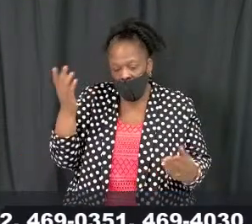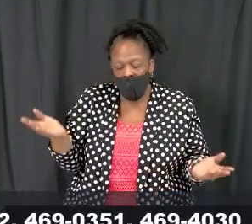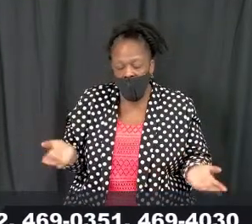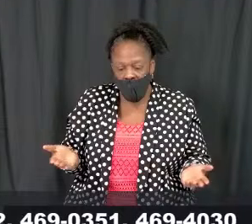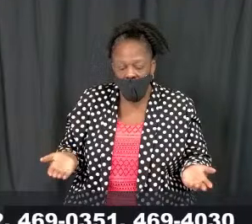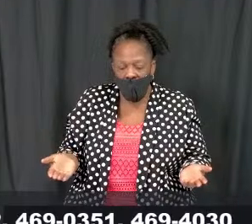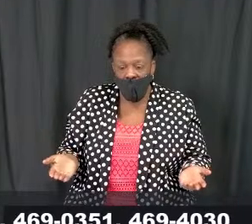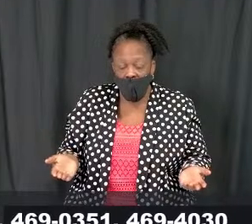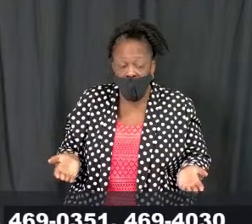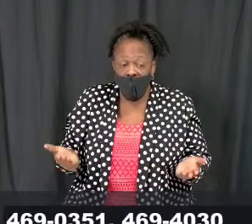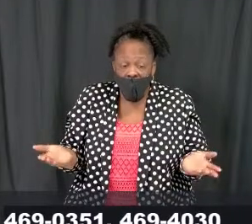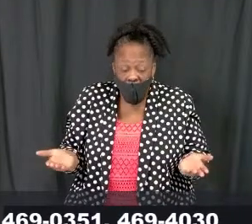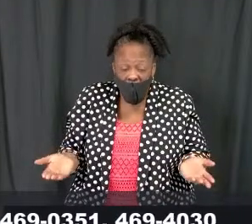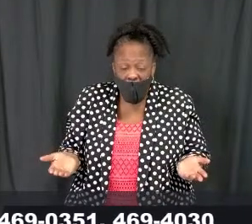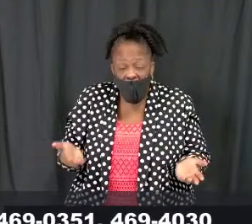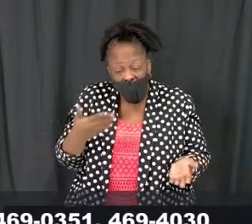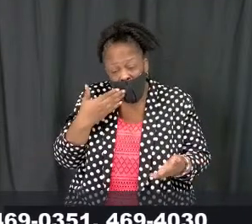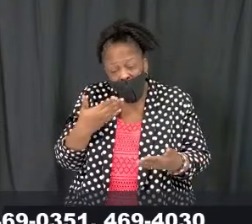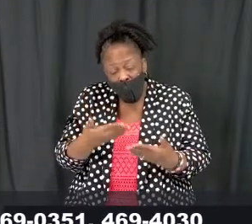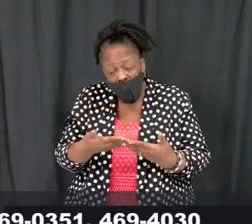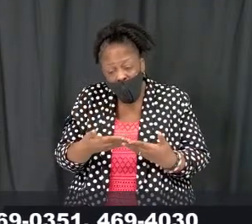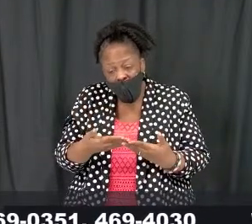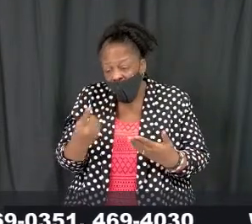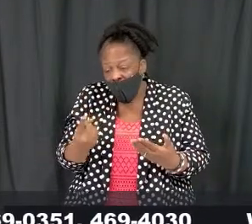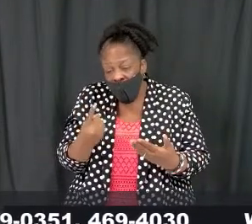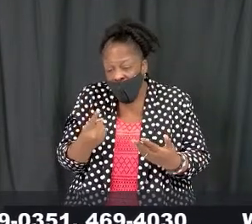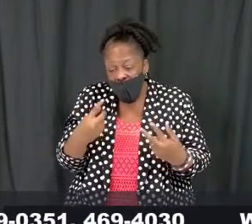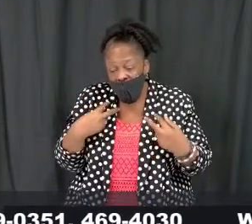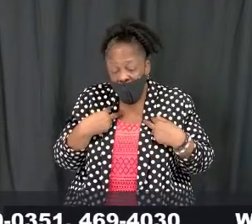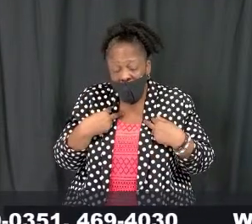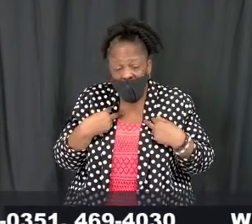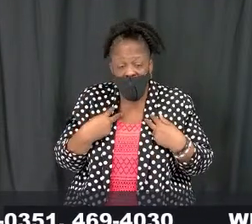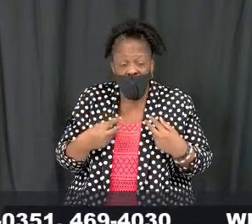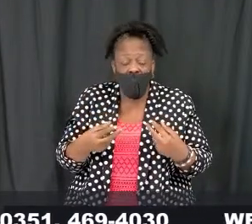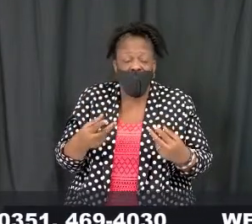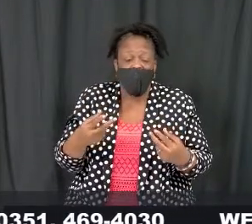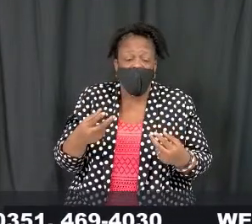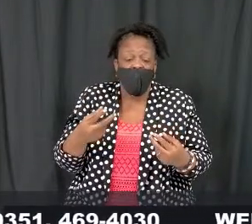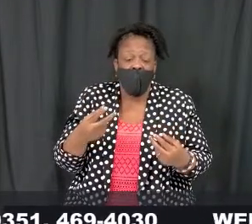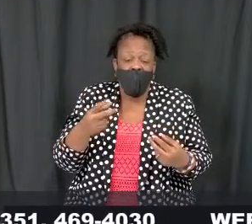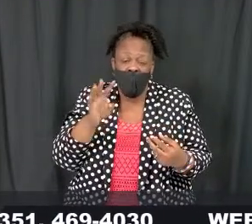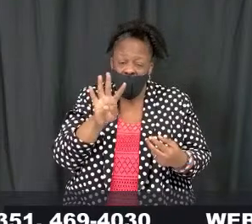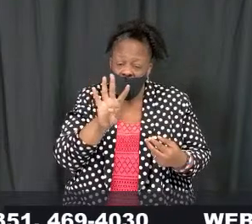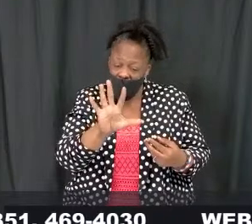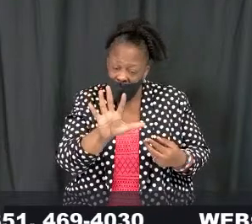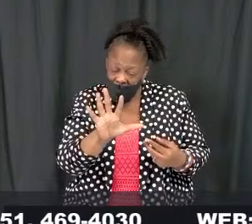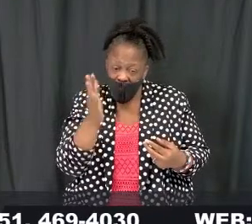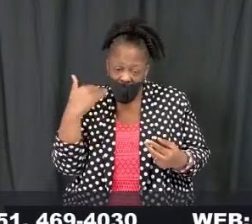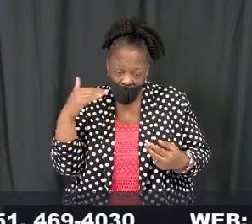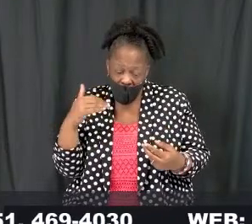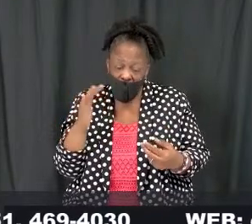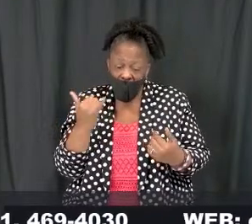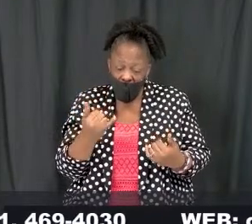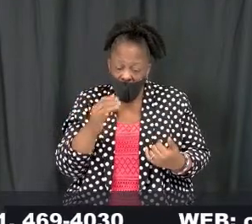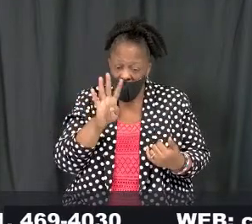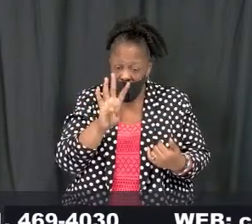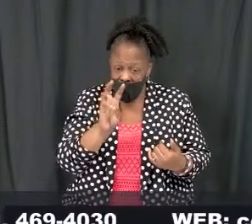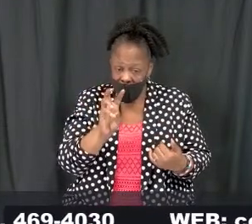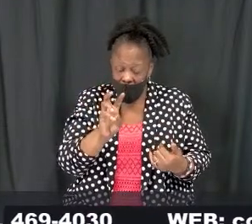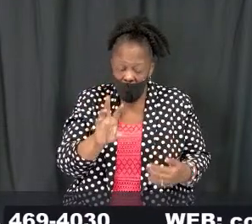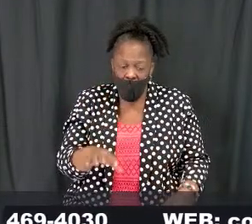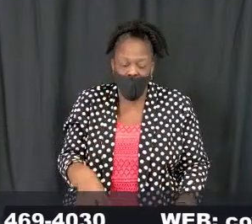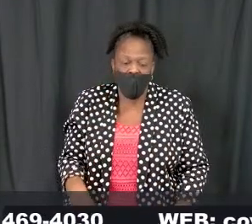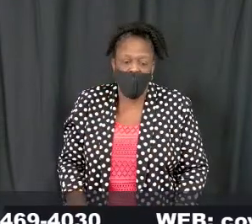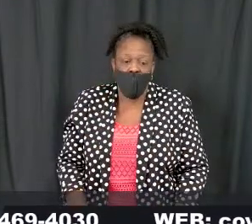in the Federation of St. Kitts and Nevis to have access to a vaccine that has proven to be safe and